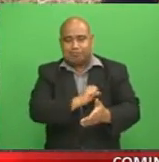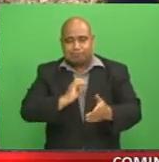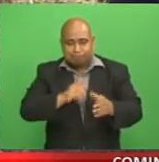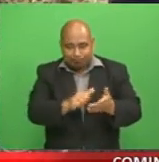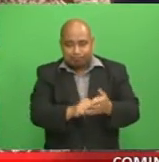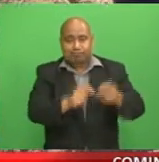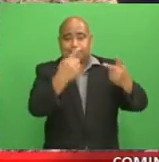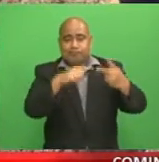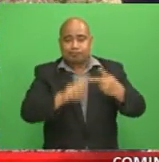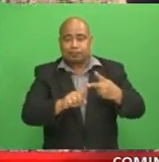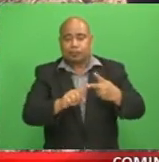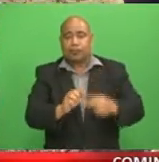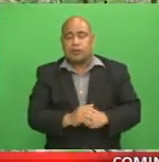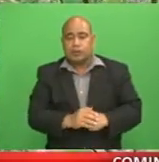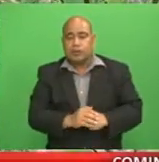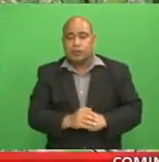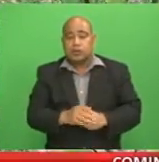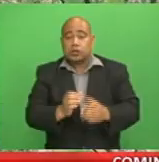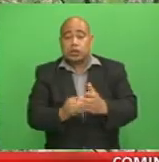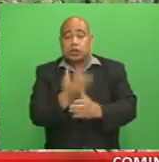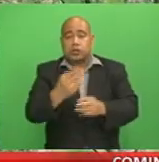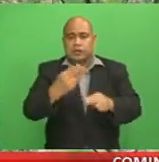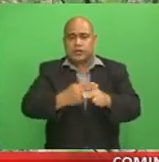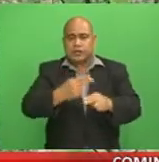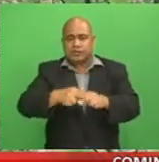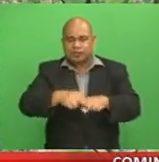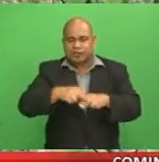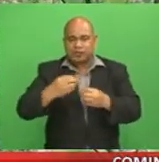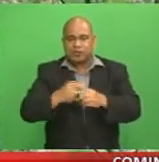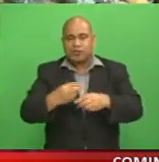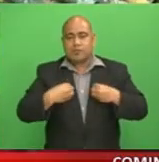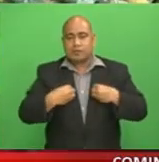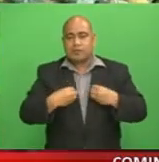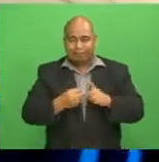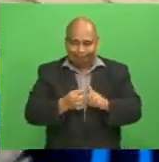And in growing Fiji, entrepreneurial farming on the up. Stay with us.